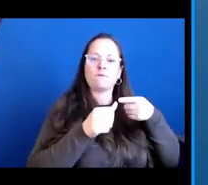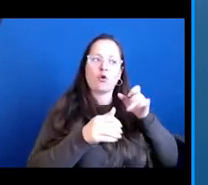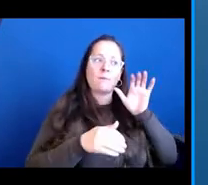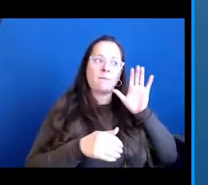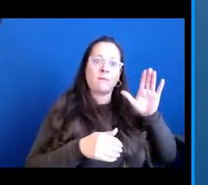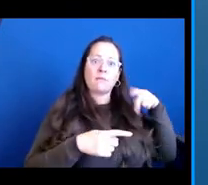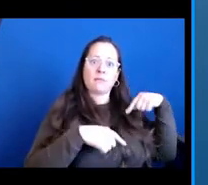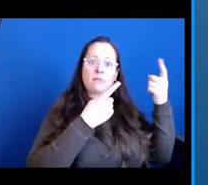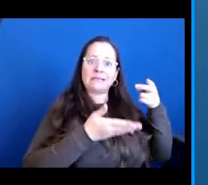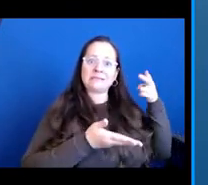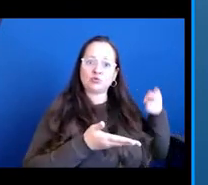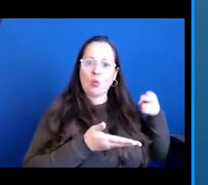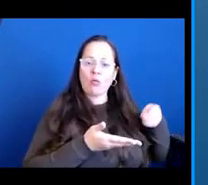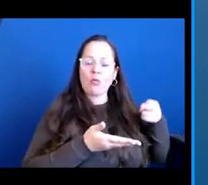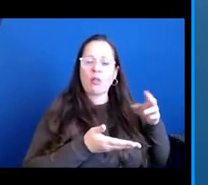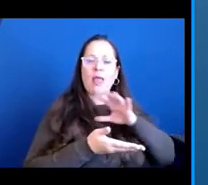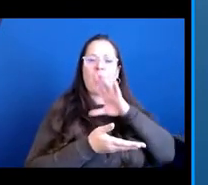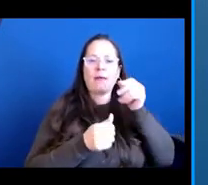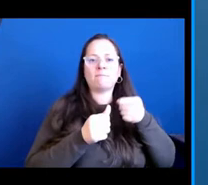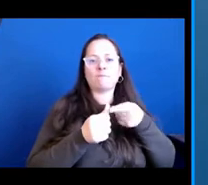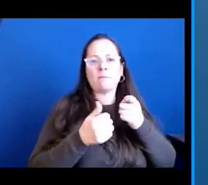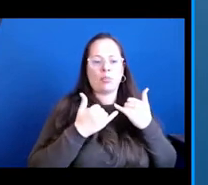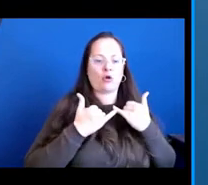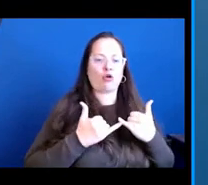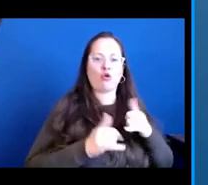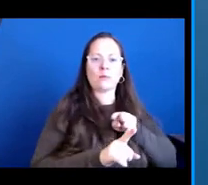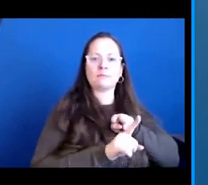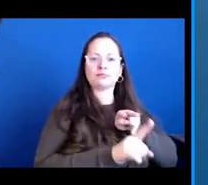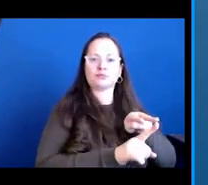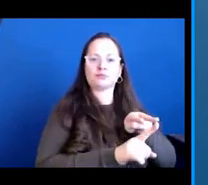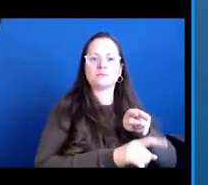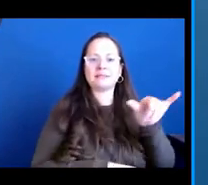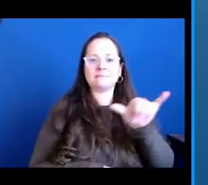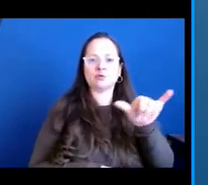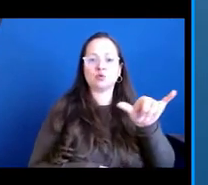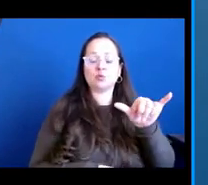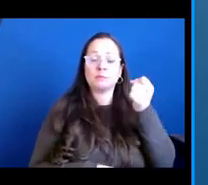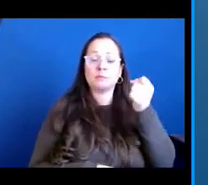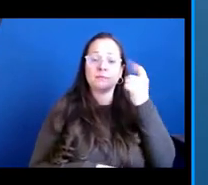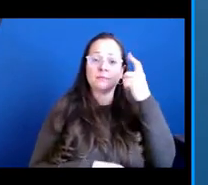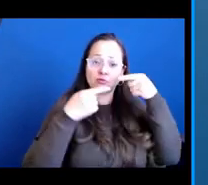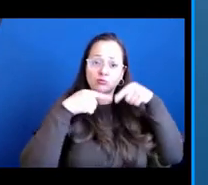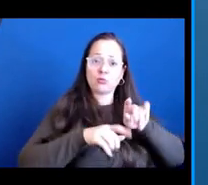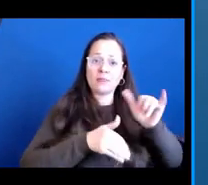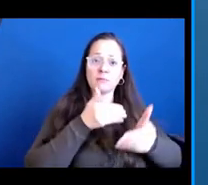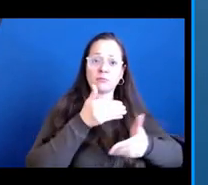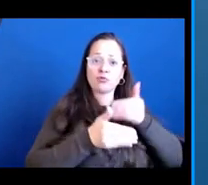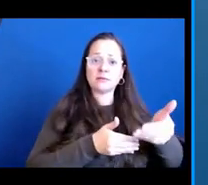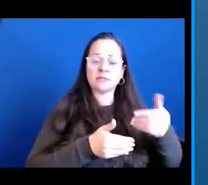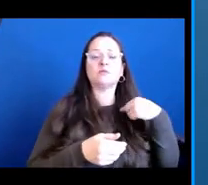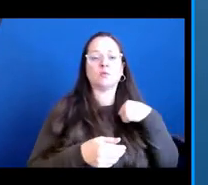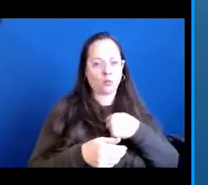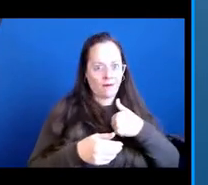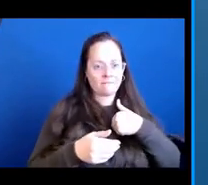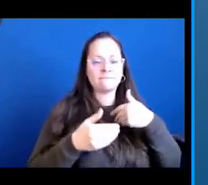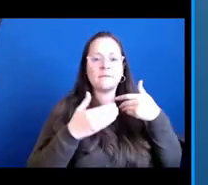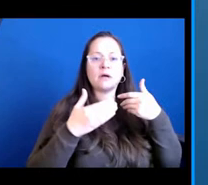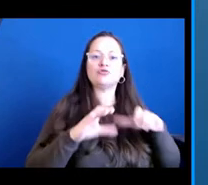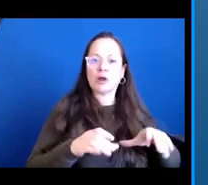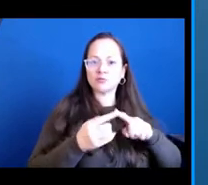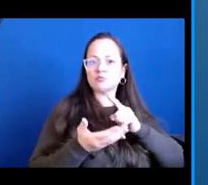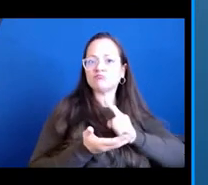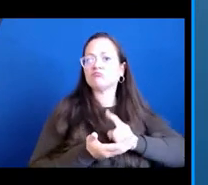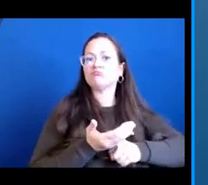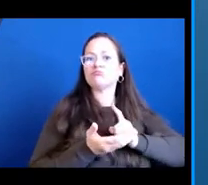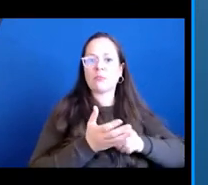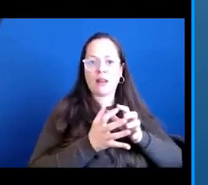also from a current day perspective and during this process I think that we had a chance to have a lot of conversation a lot of different